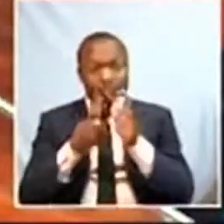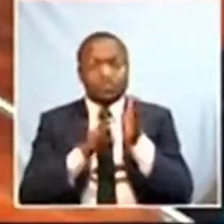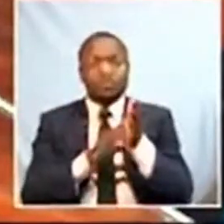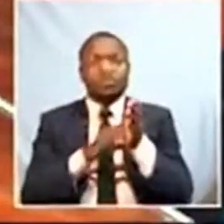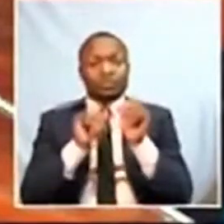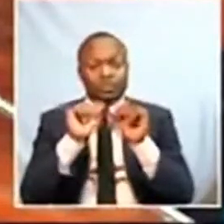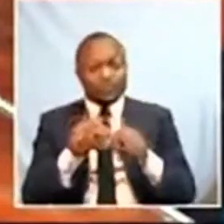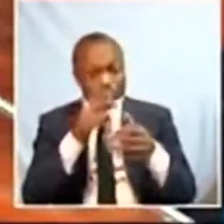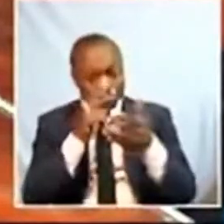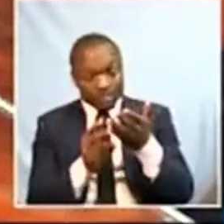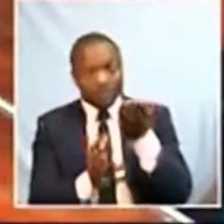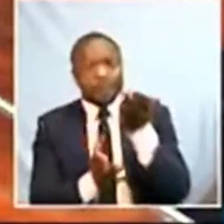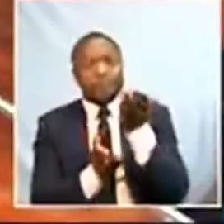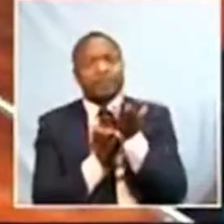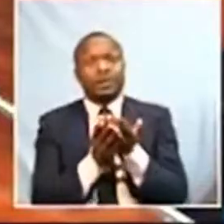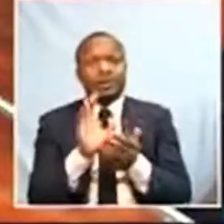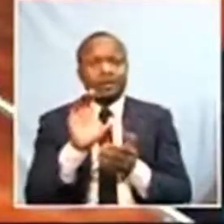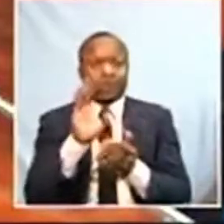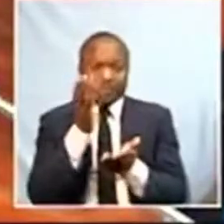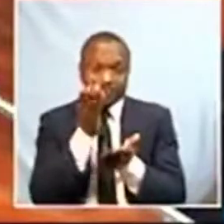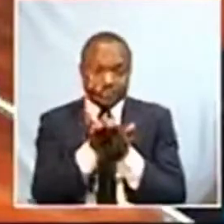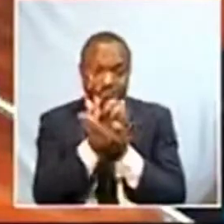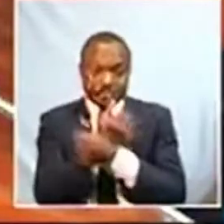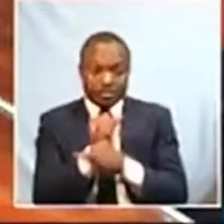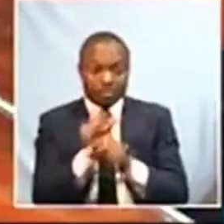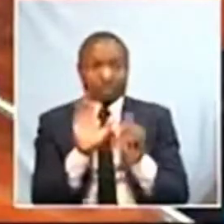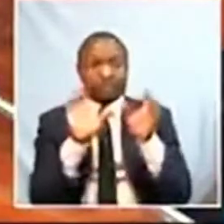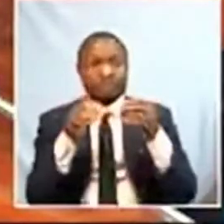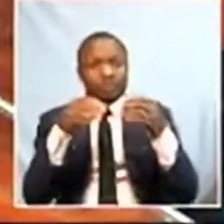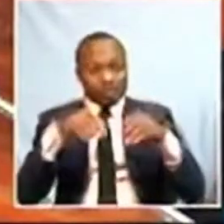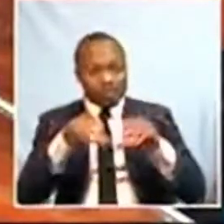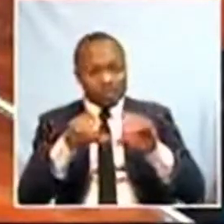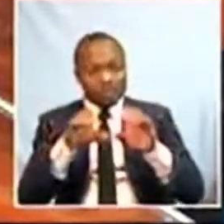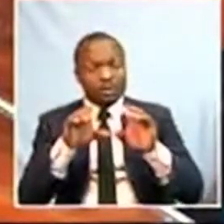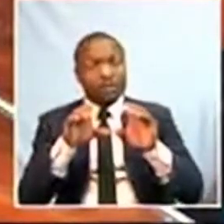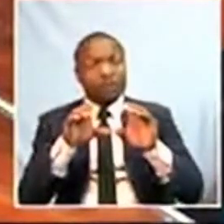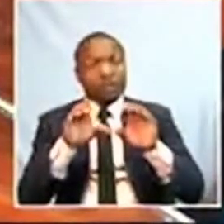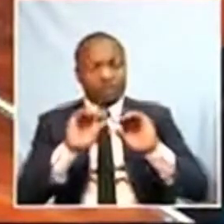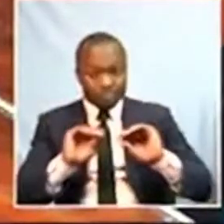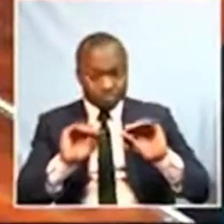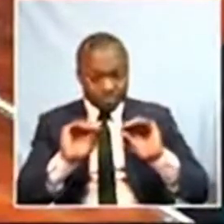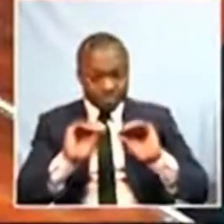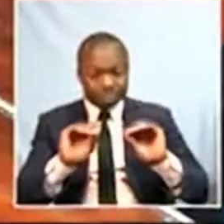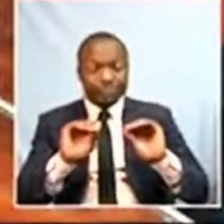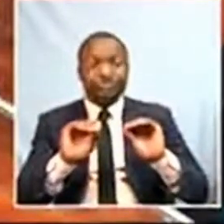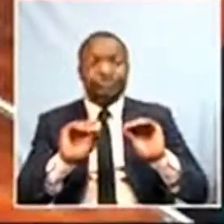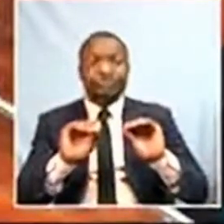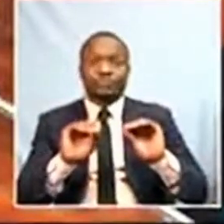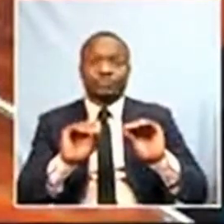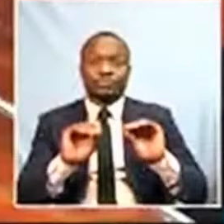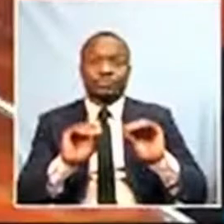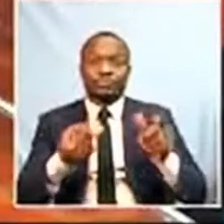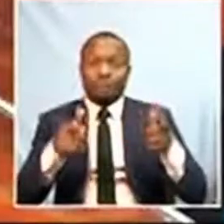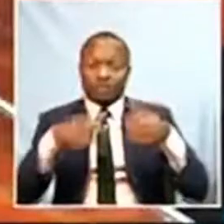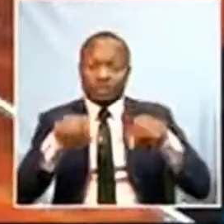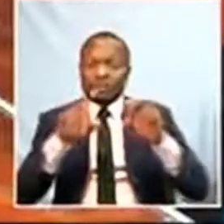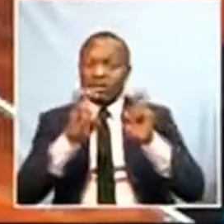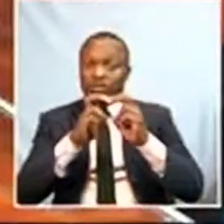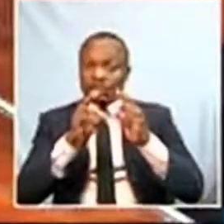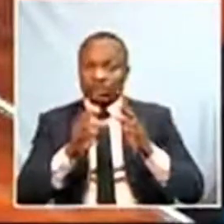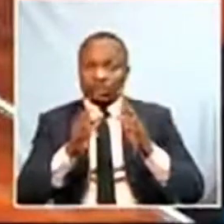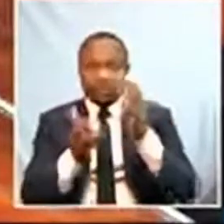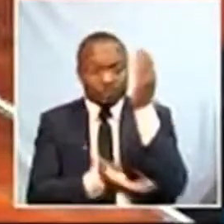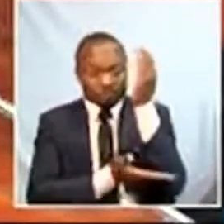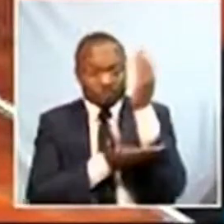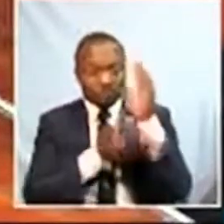Appendix C. Remedial measure: the Council will continue to build capacity on the local contractors to improve delivery